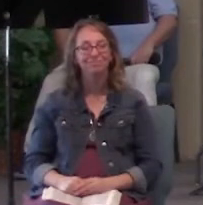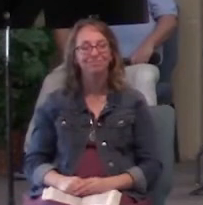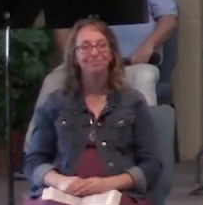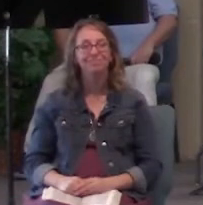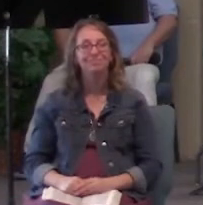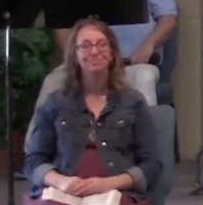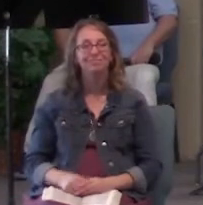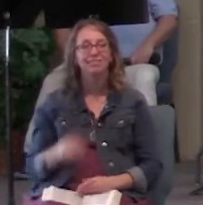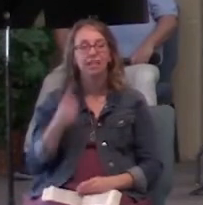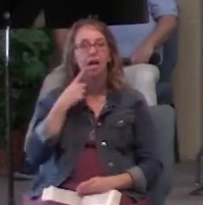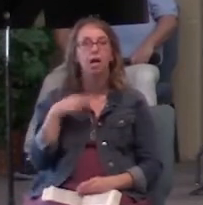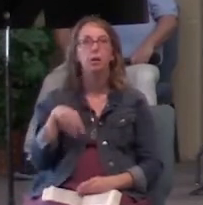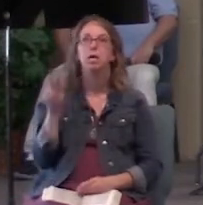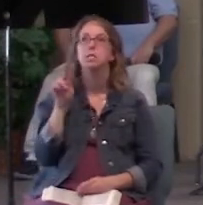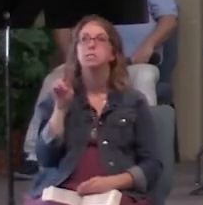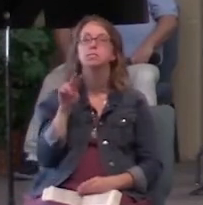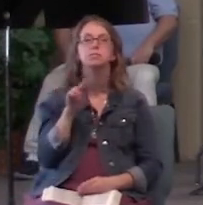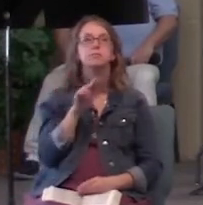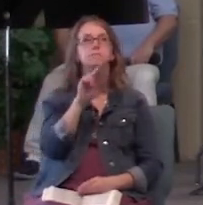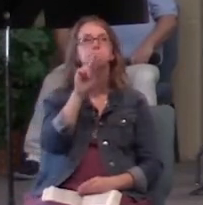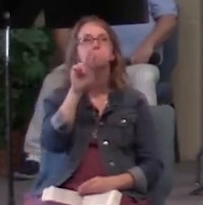I would step back and I go, wow,